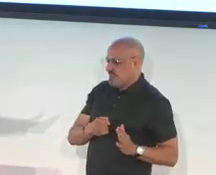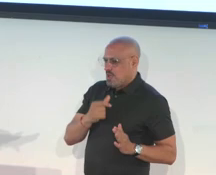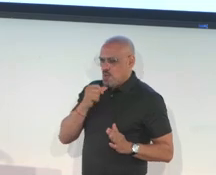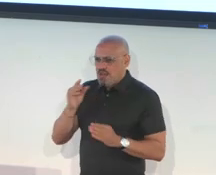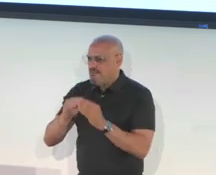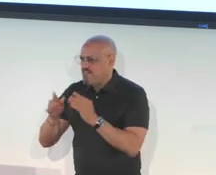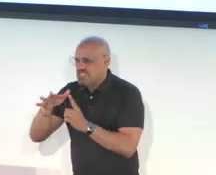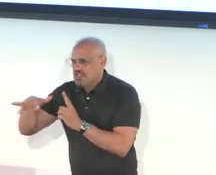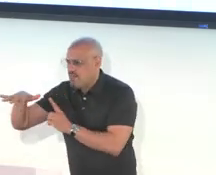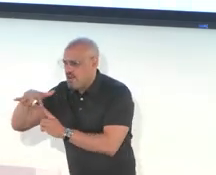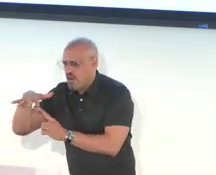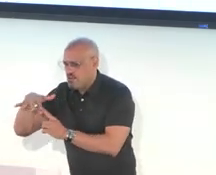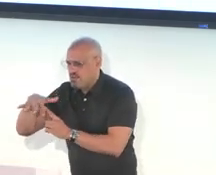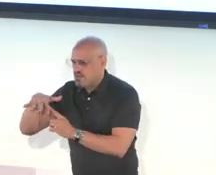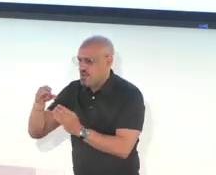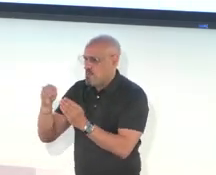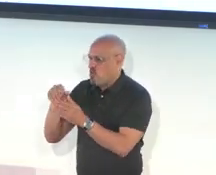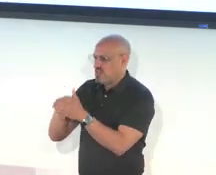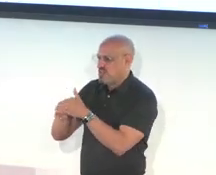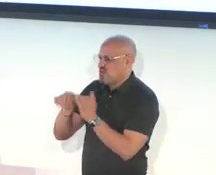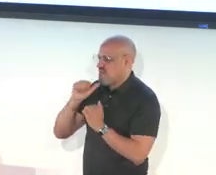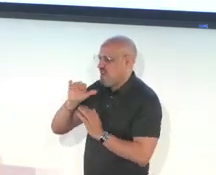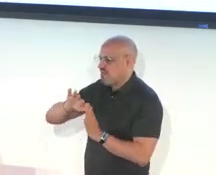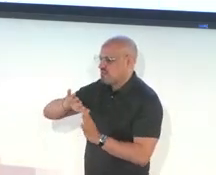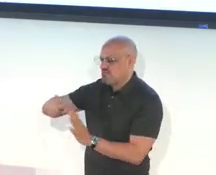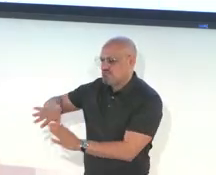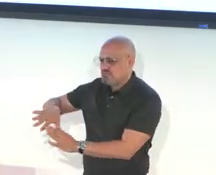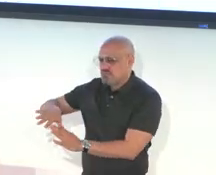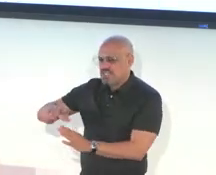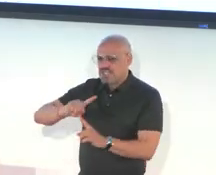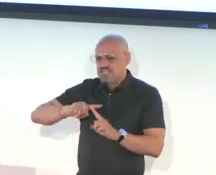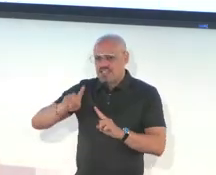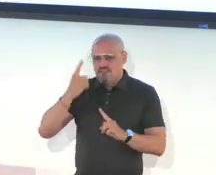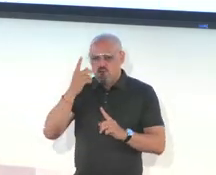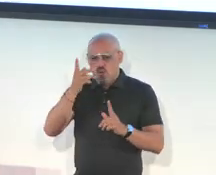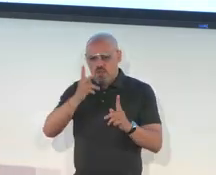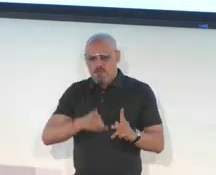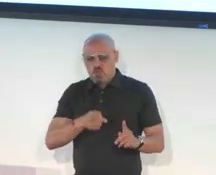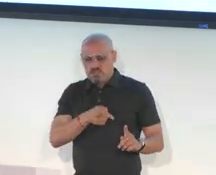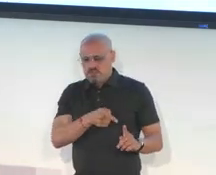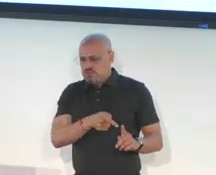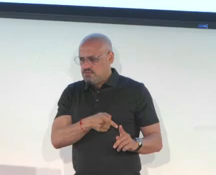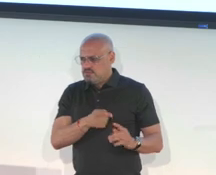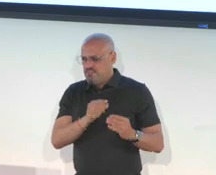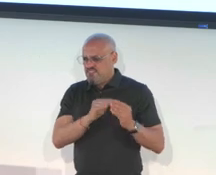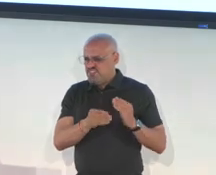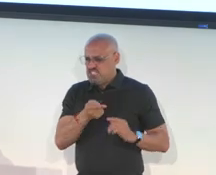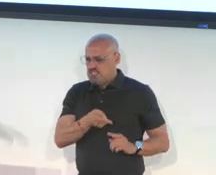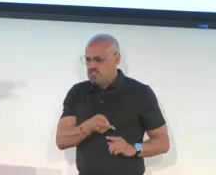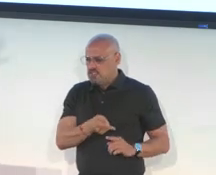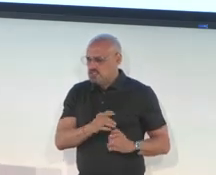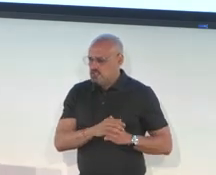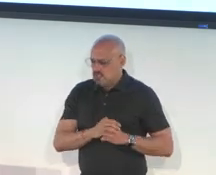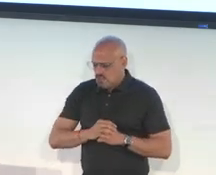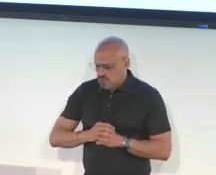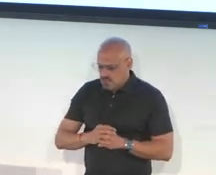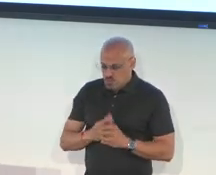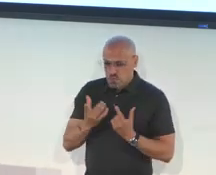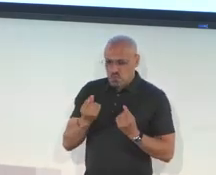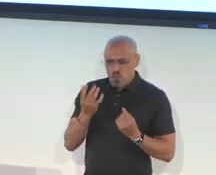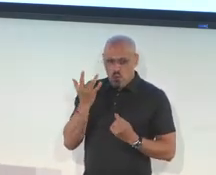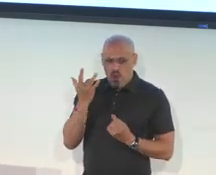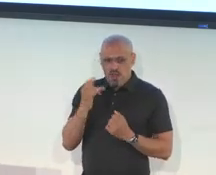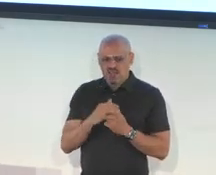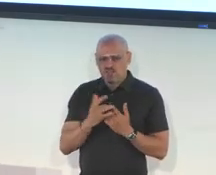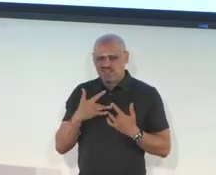fix the environment, we're not going to make things more accessible, we're going to make things different for the individual instead. And we do this because